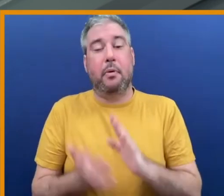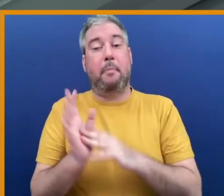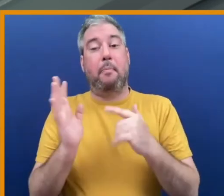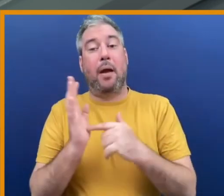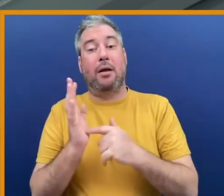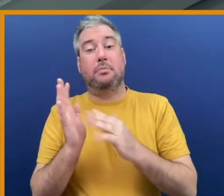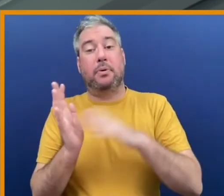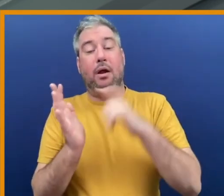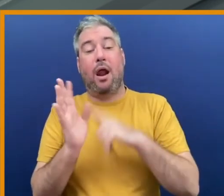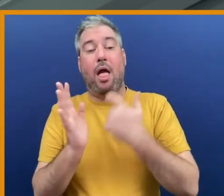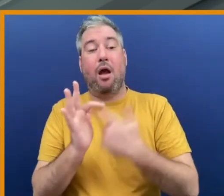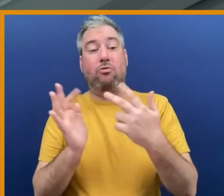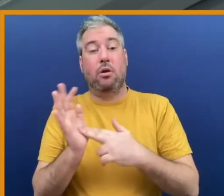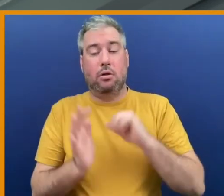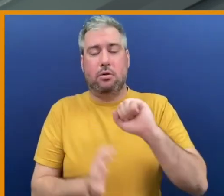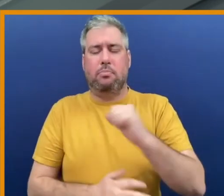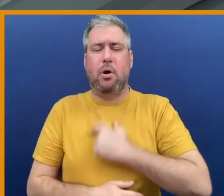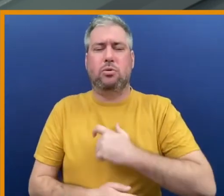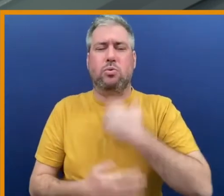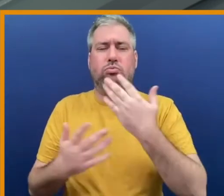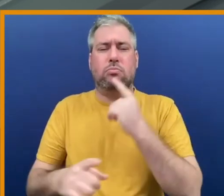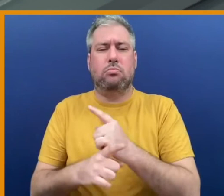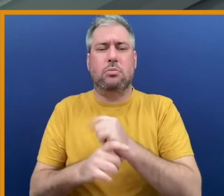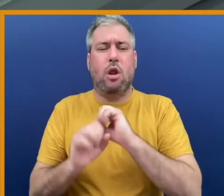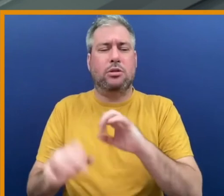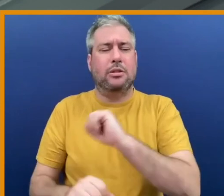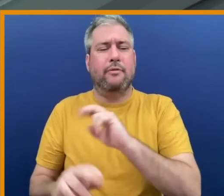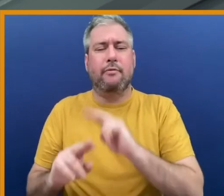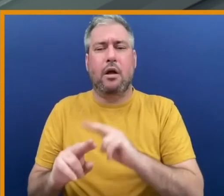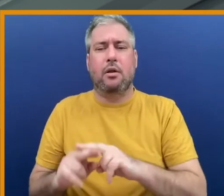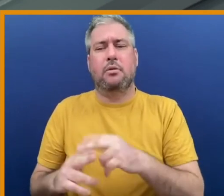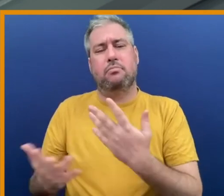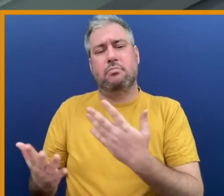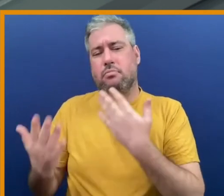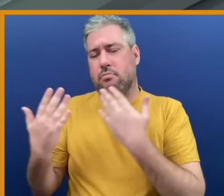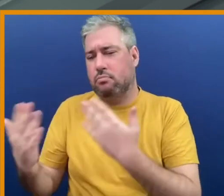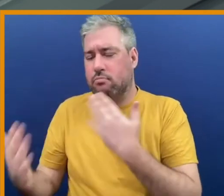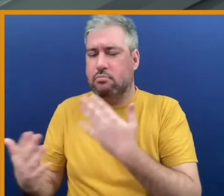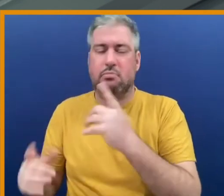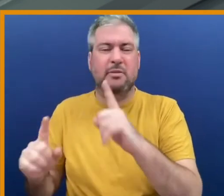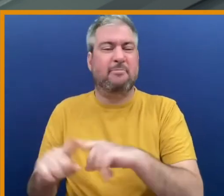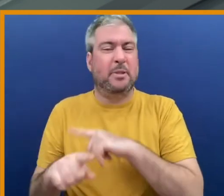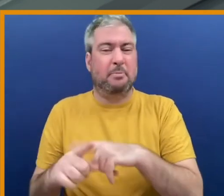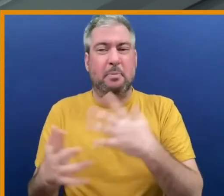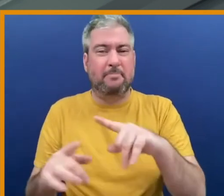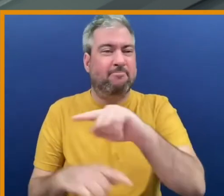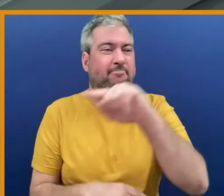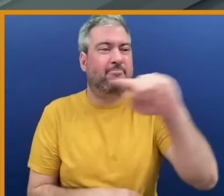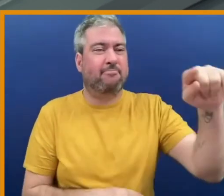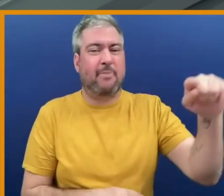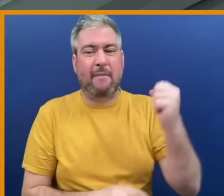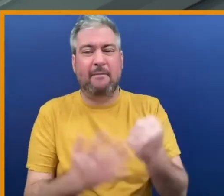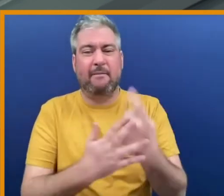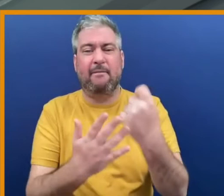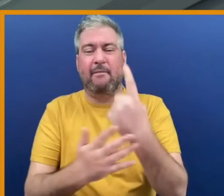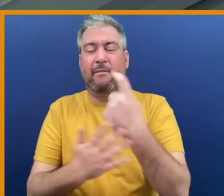is all too common a story. And it's not a surprise that all the speakers in this debate support both Wendy's